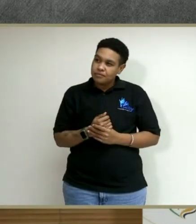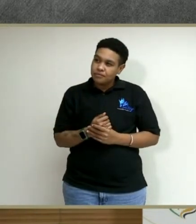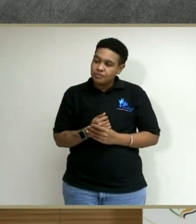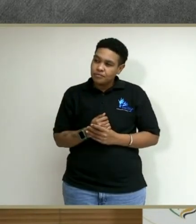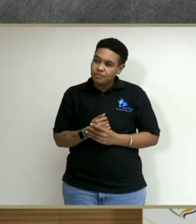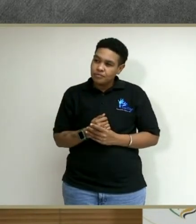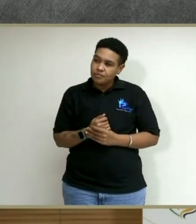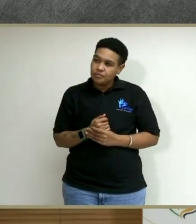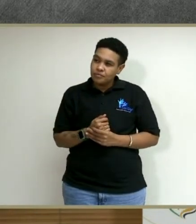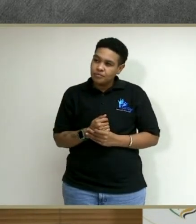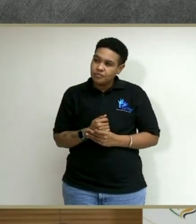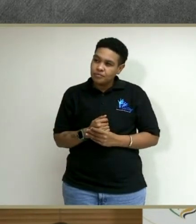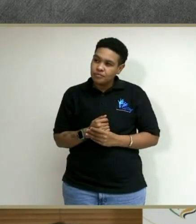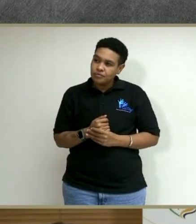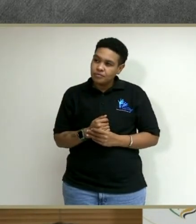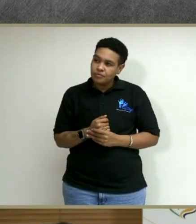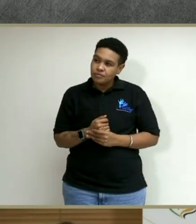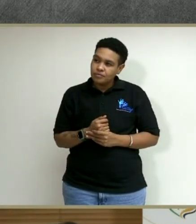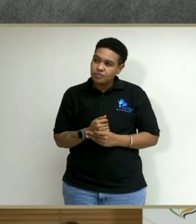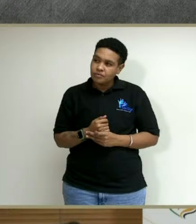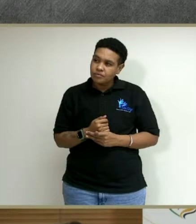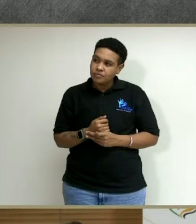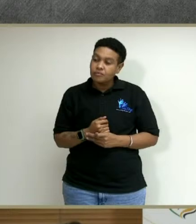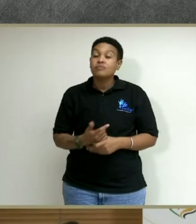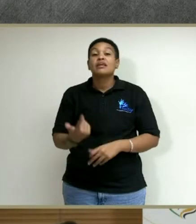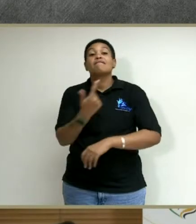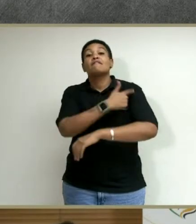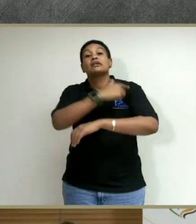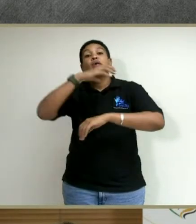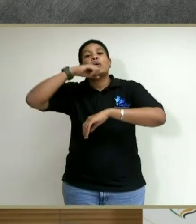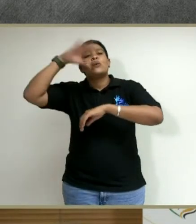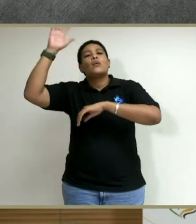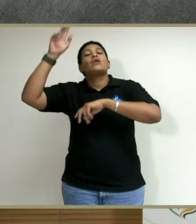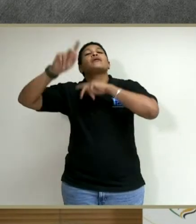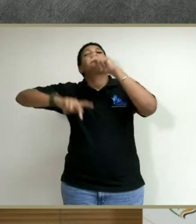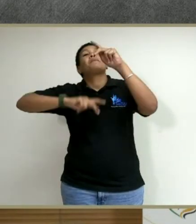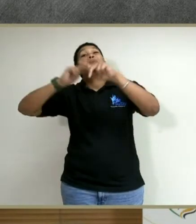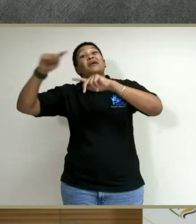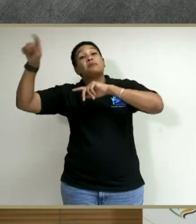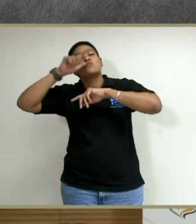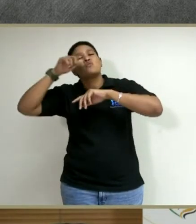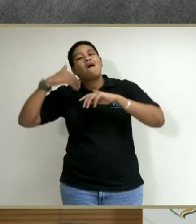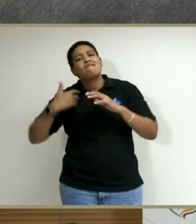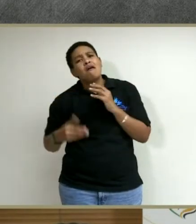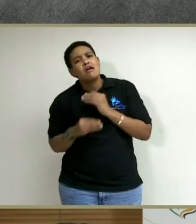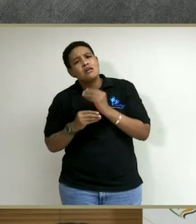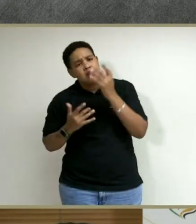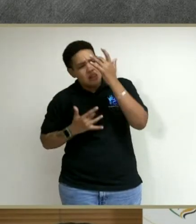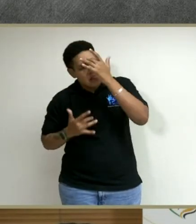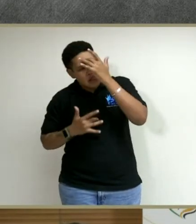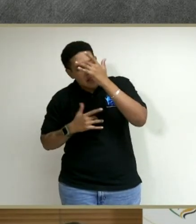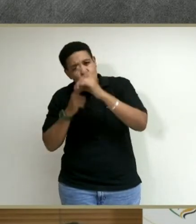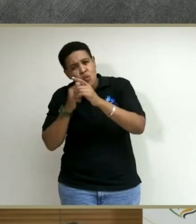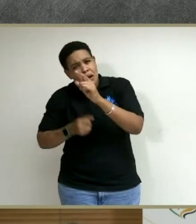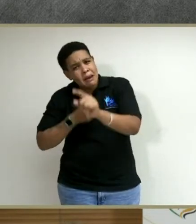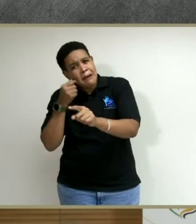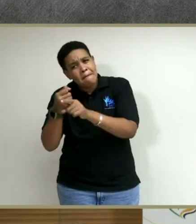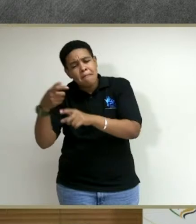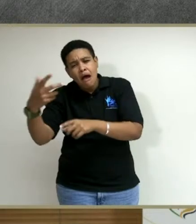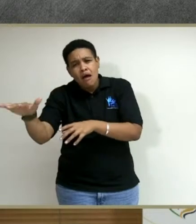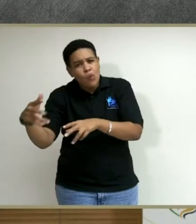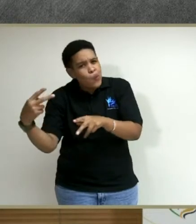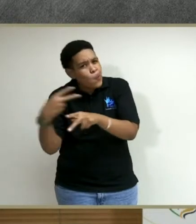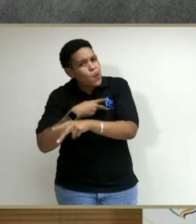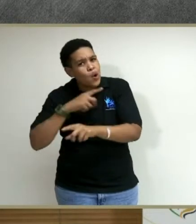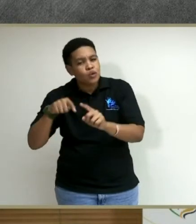vaccinate the elderly, which are the persons mainly with the underlying conditions that have a worse outcome when they